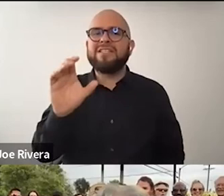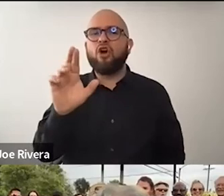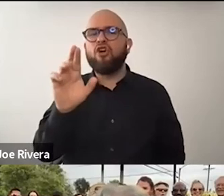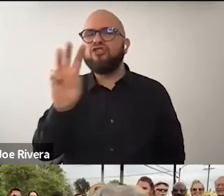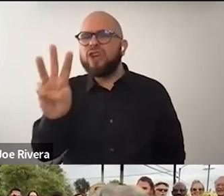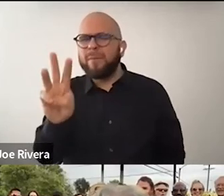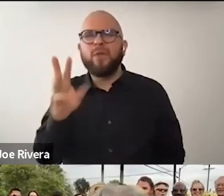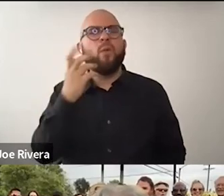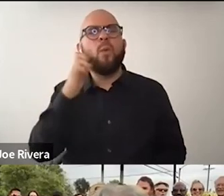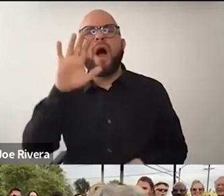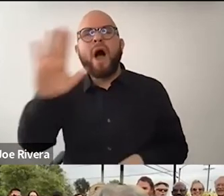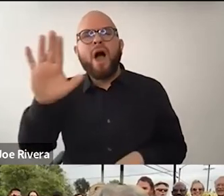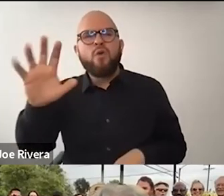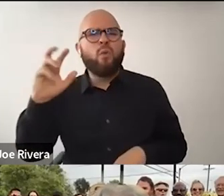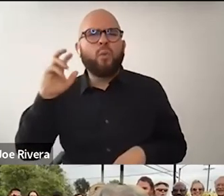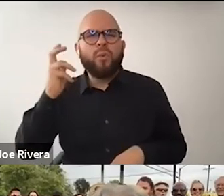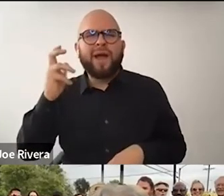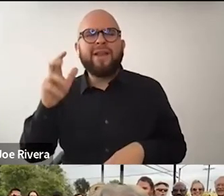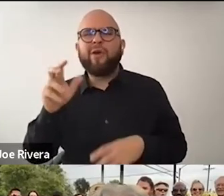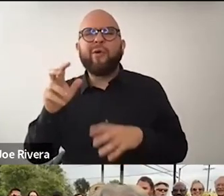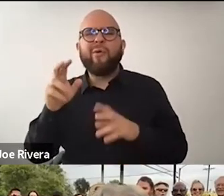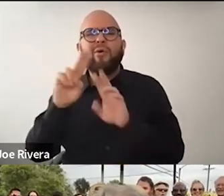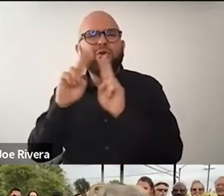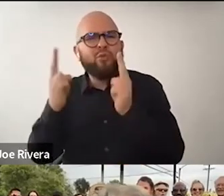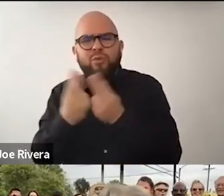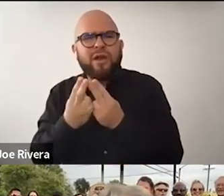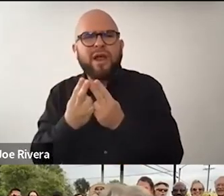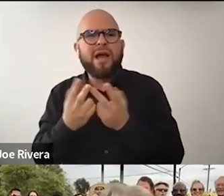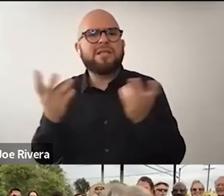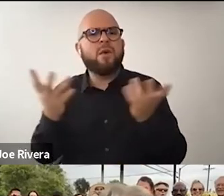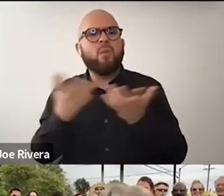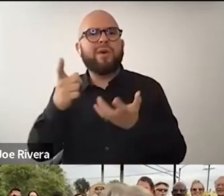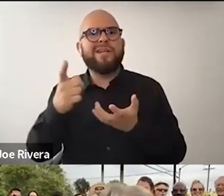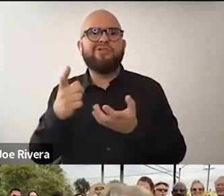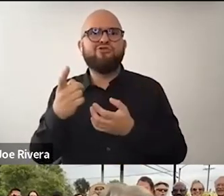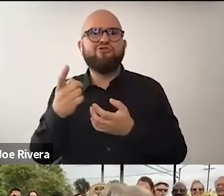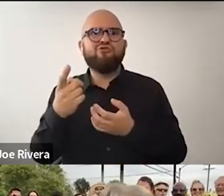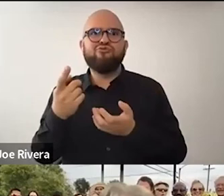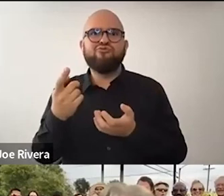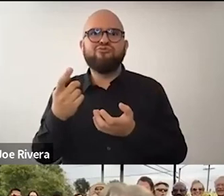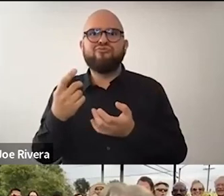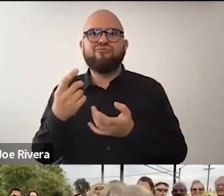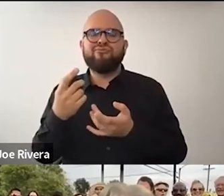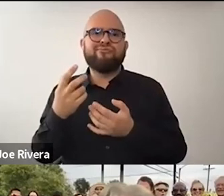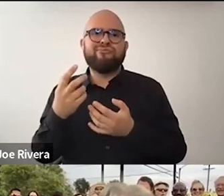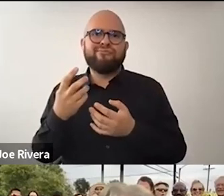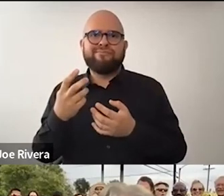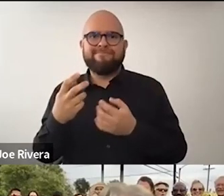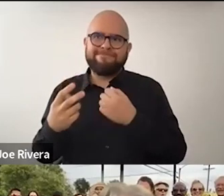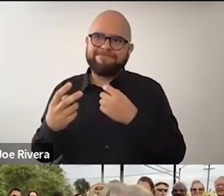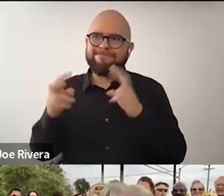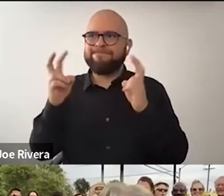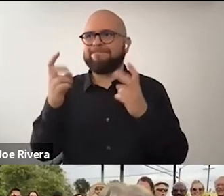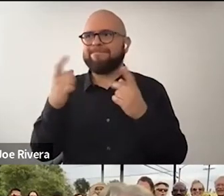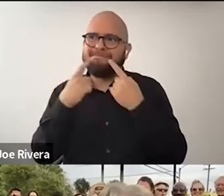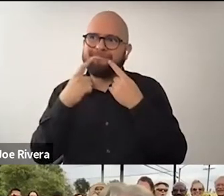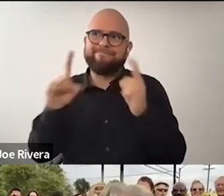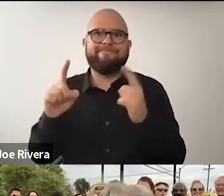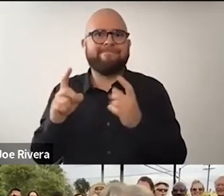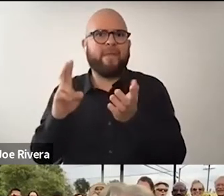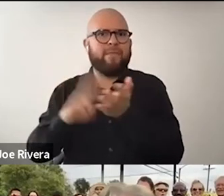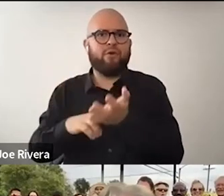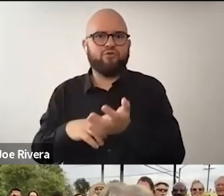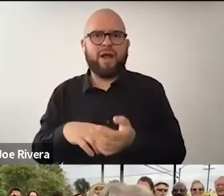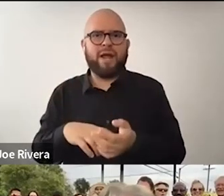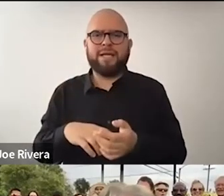that first union contract? All right, really fast, I want to say something that Mike was talking Please. About to interject off of